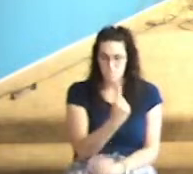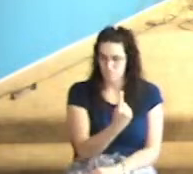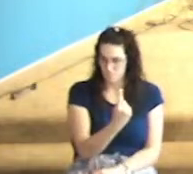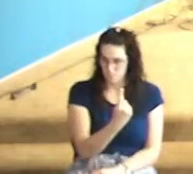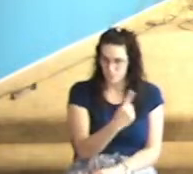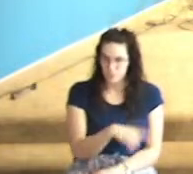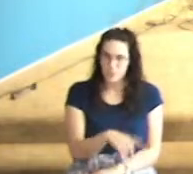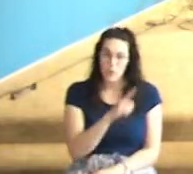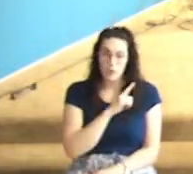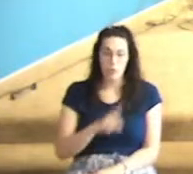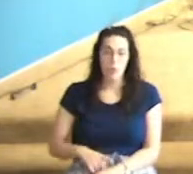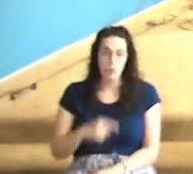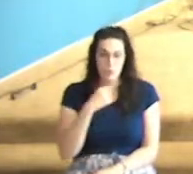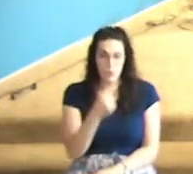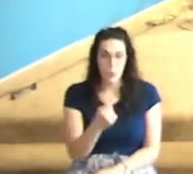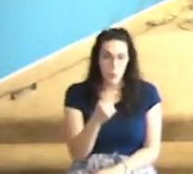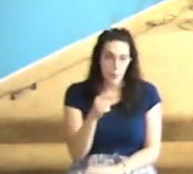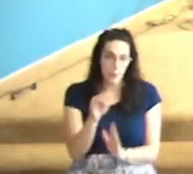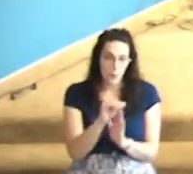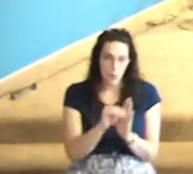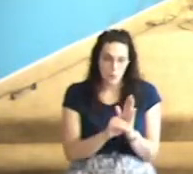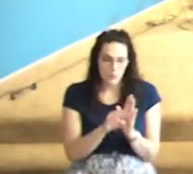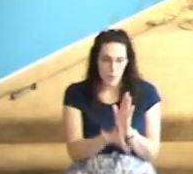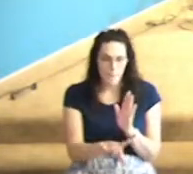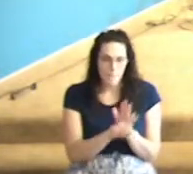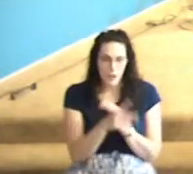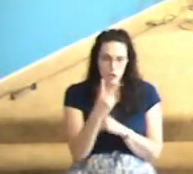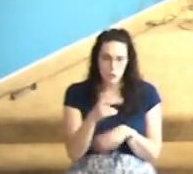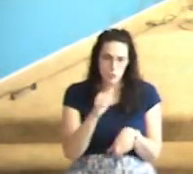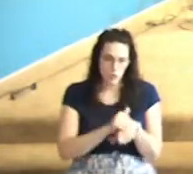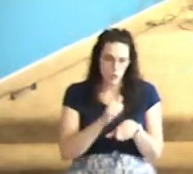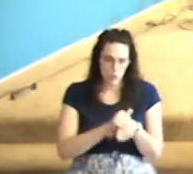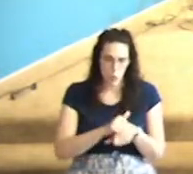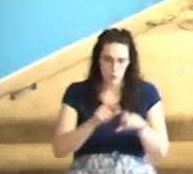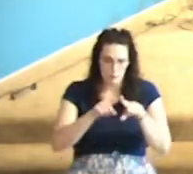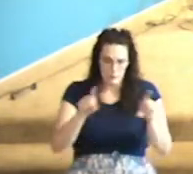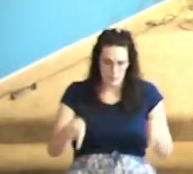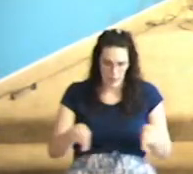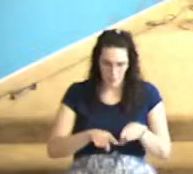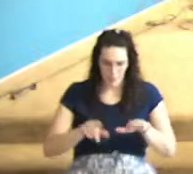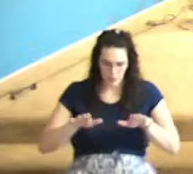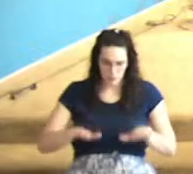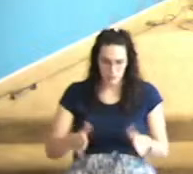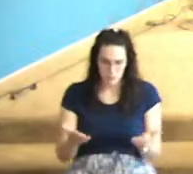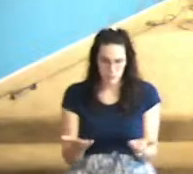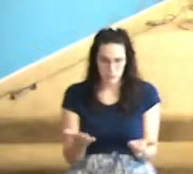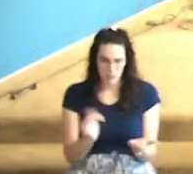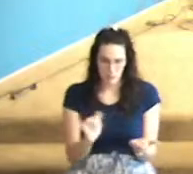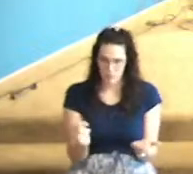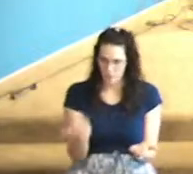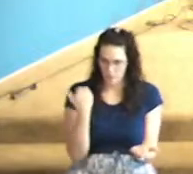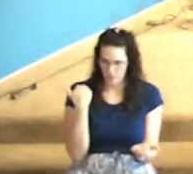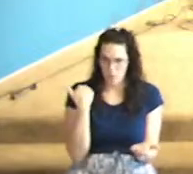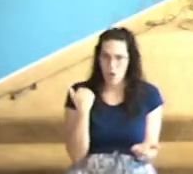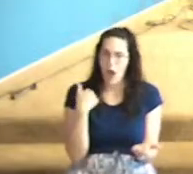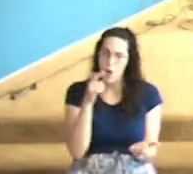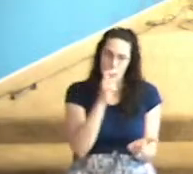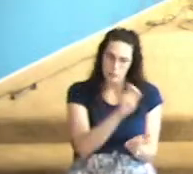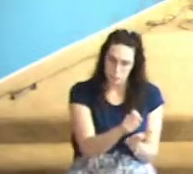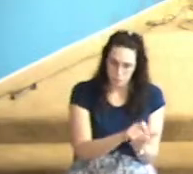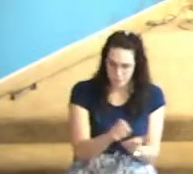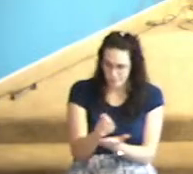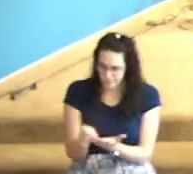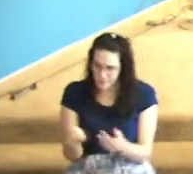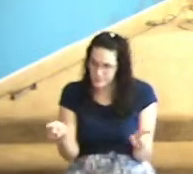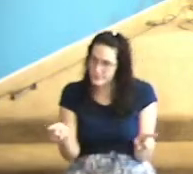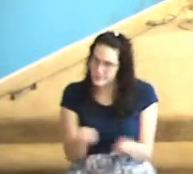1. The Lord said to Moses, chisel out two stone tablets like the first ones, and I will write on them the words that were on the first